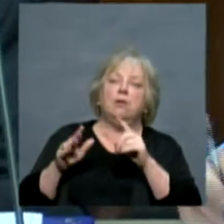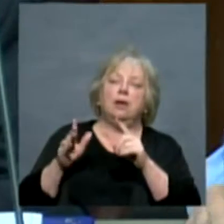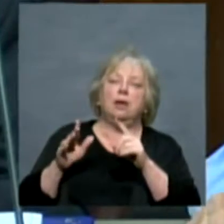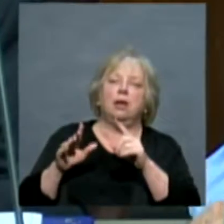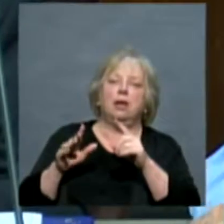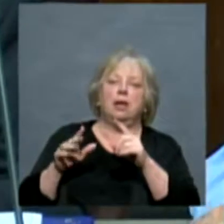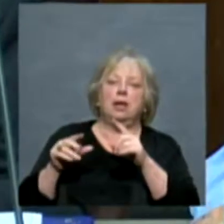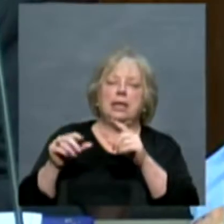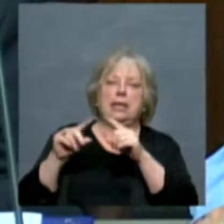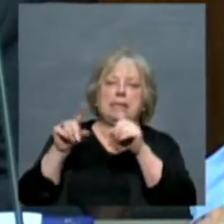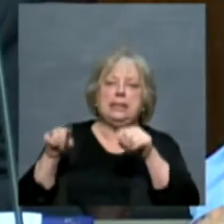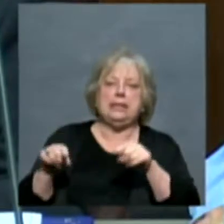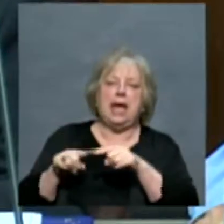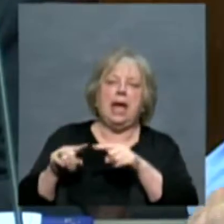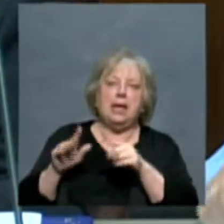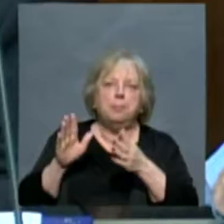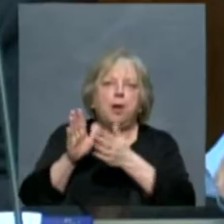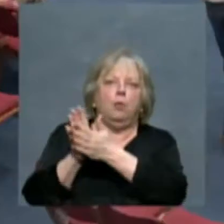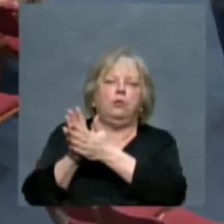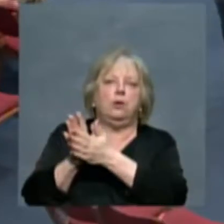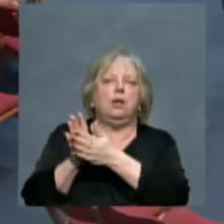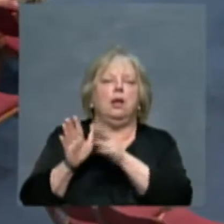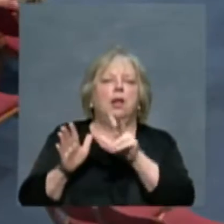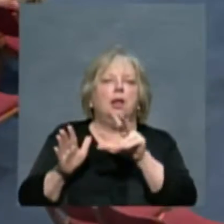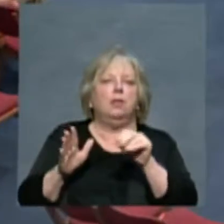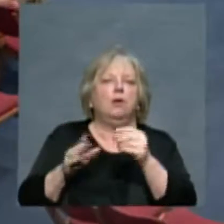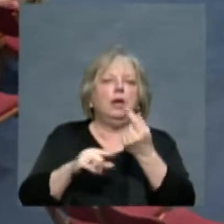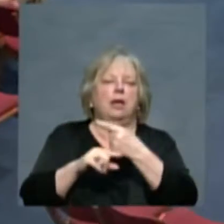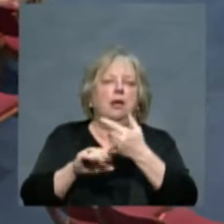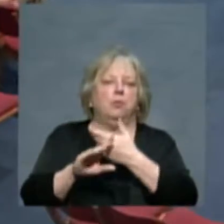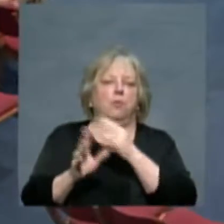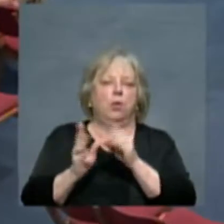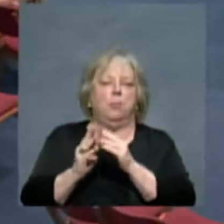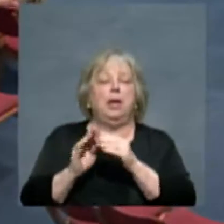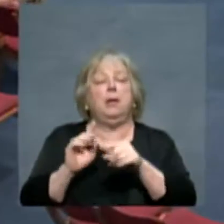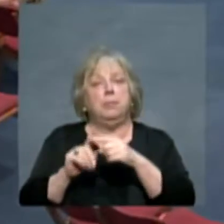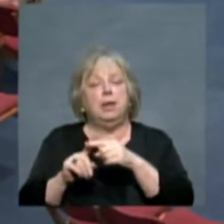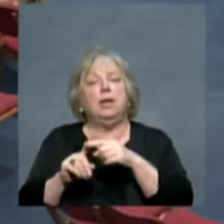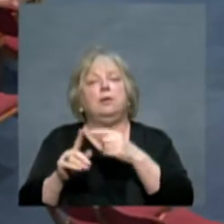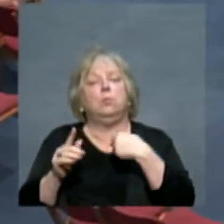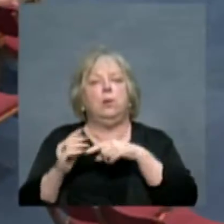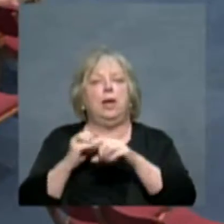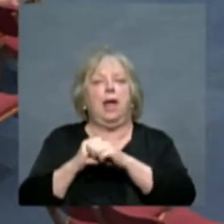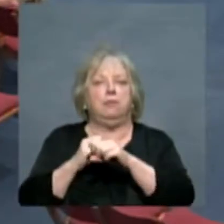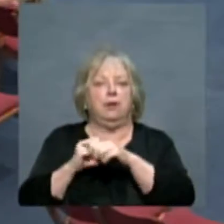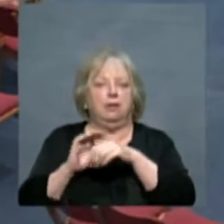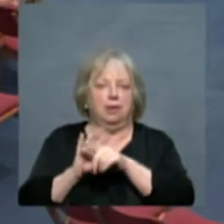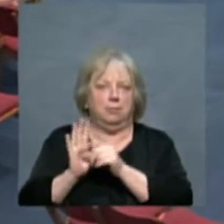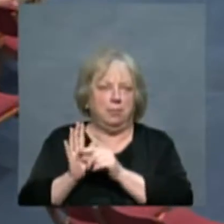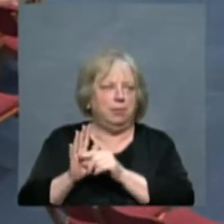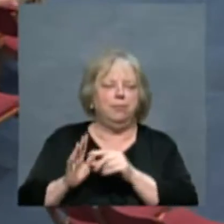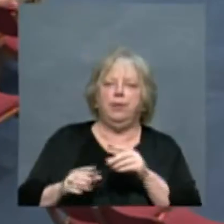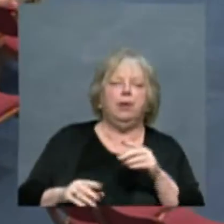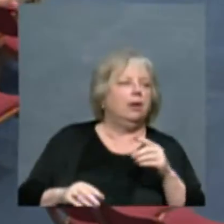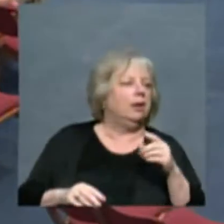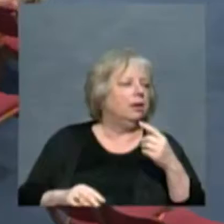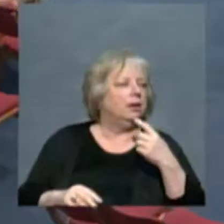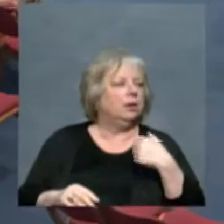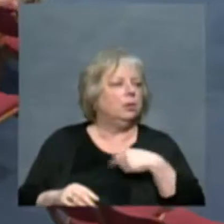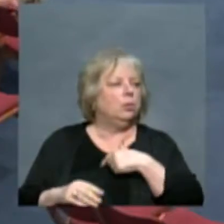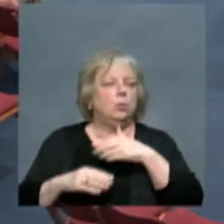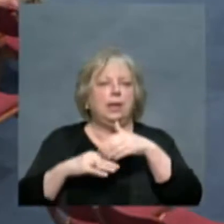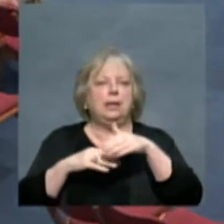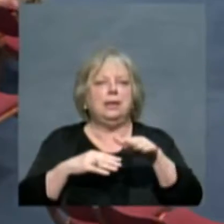do a legal ad in the paper. Okay, thank you. Can I say one more thing? Probably 90% of the property in that neighborhood, when we send